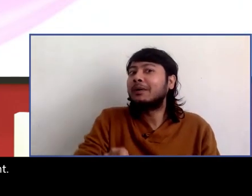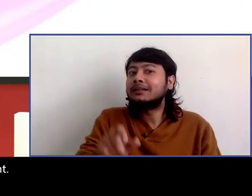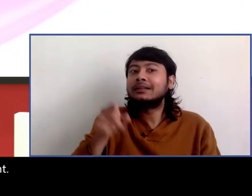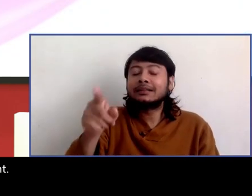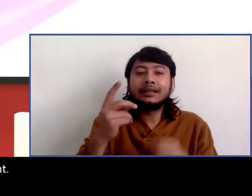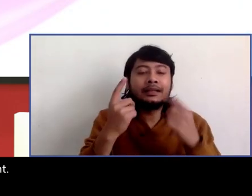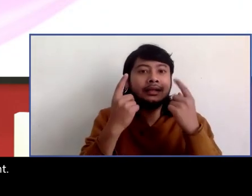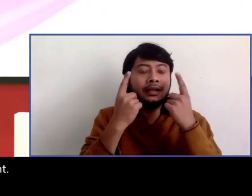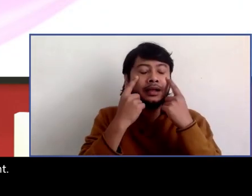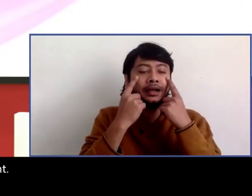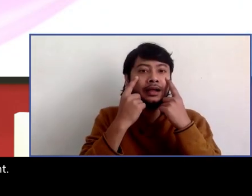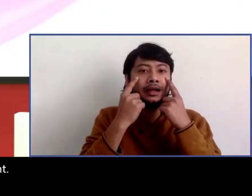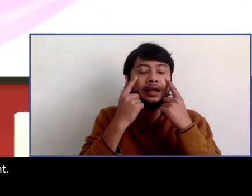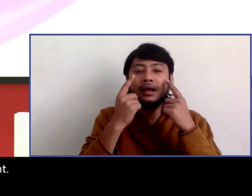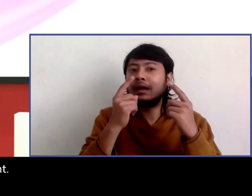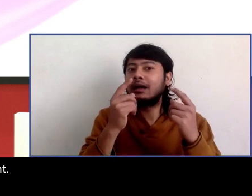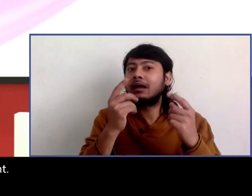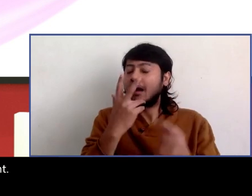Megha.